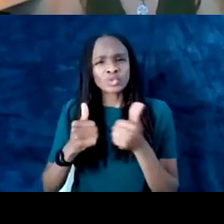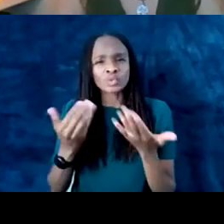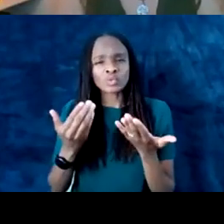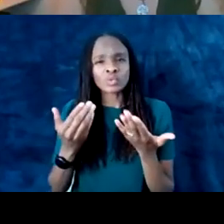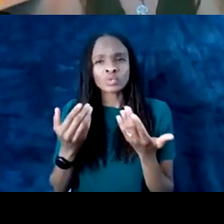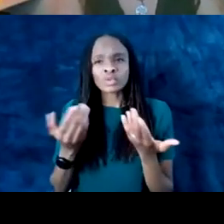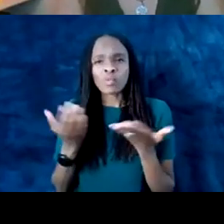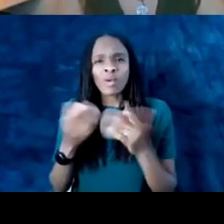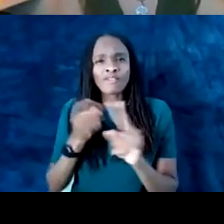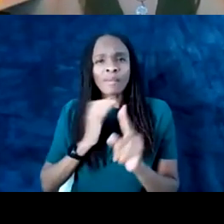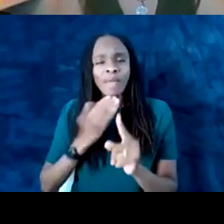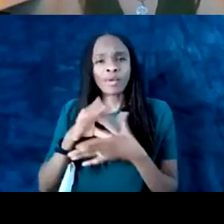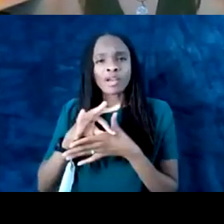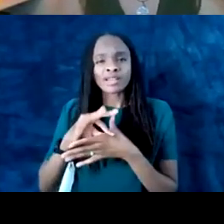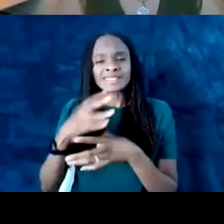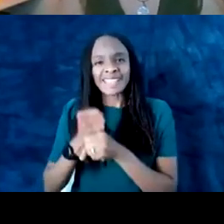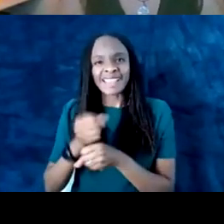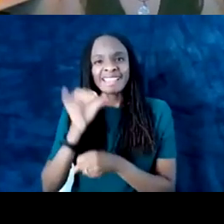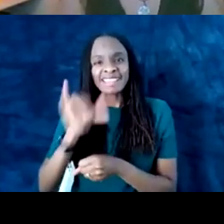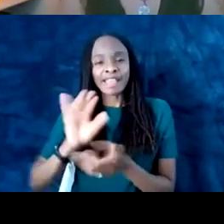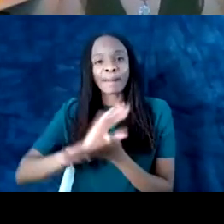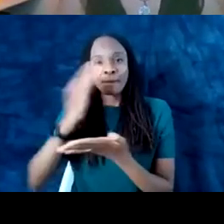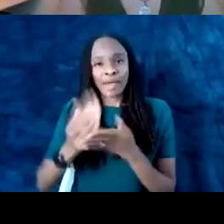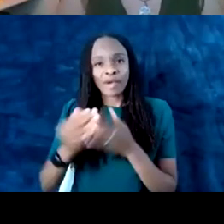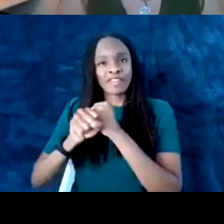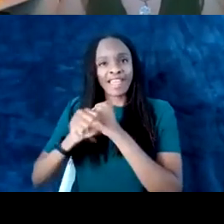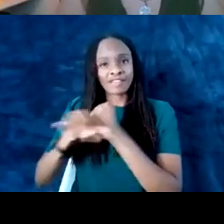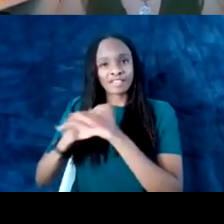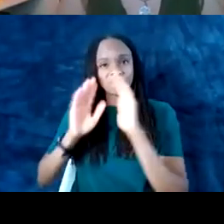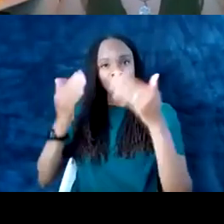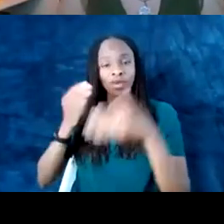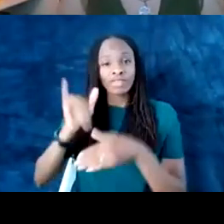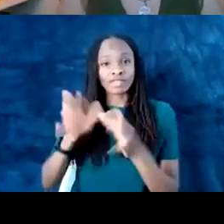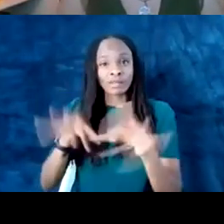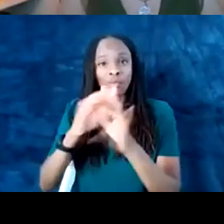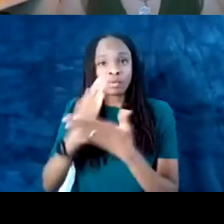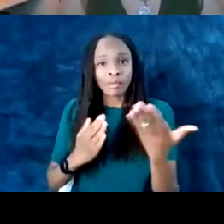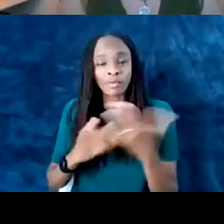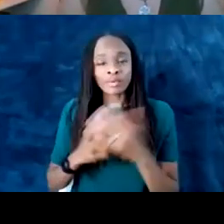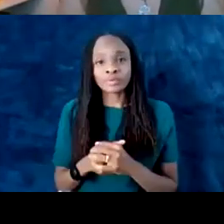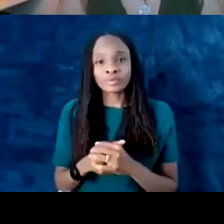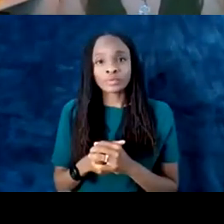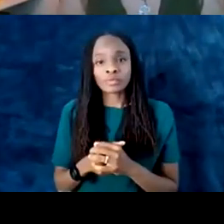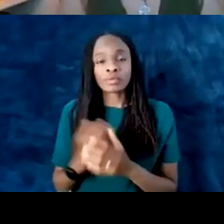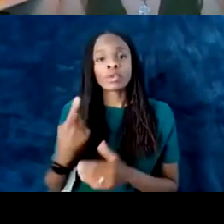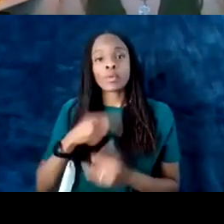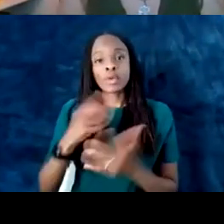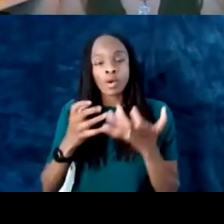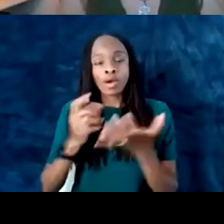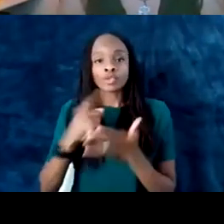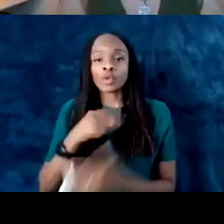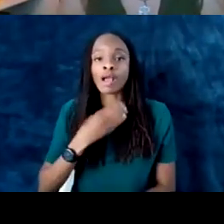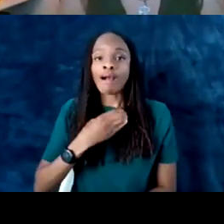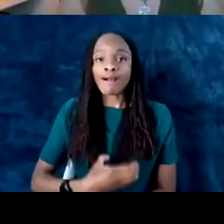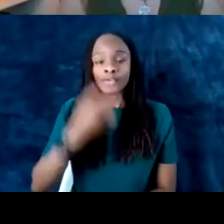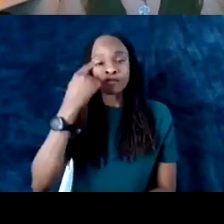content is getting that amount of advertising focus? That's also a key part of it. So we want research, we're hungry for